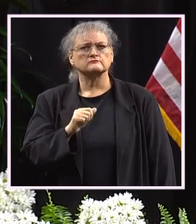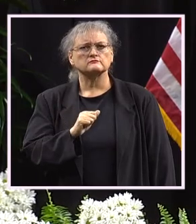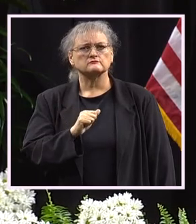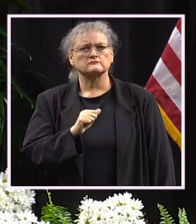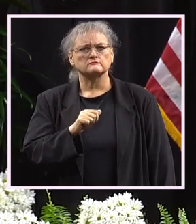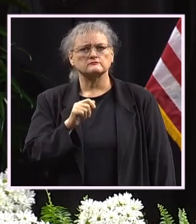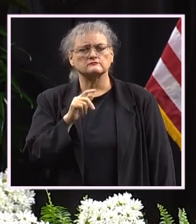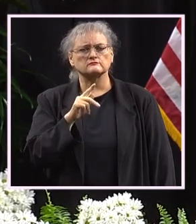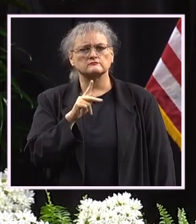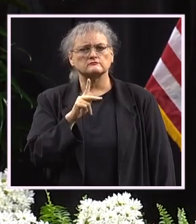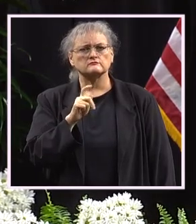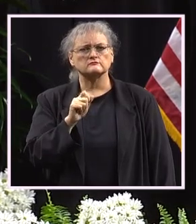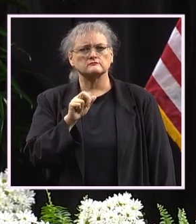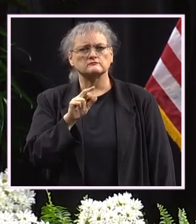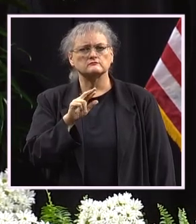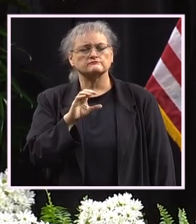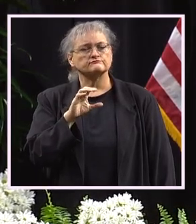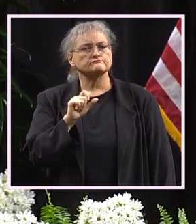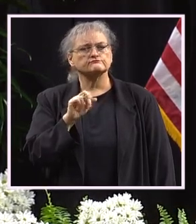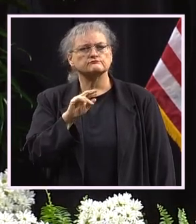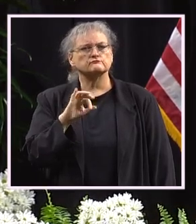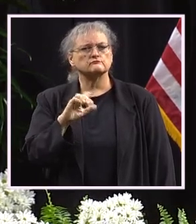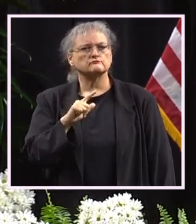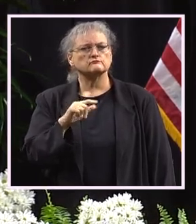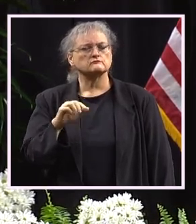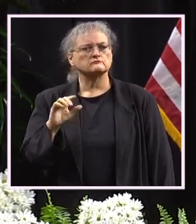Carl M. Lindquist.